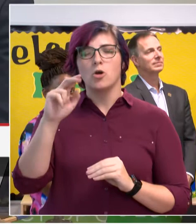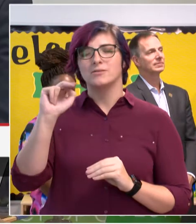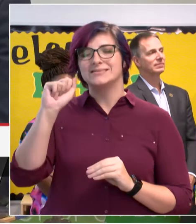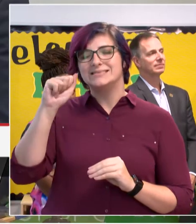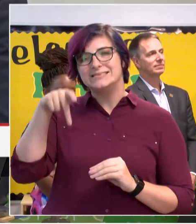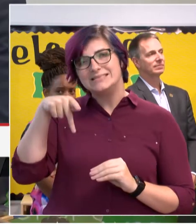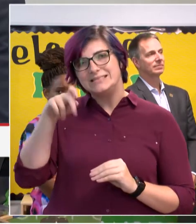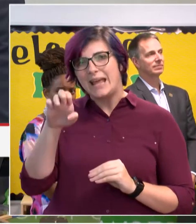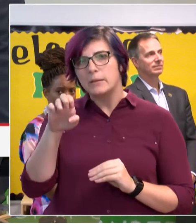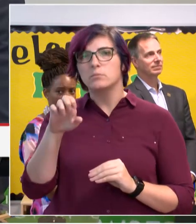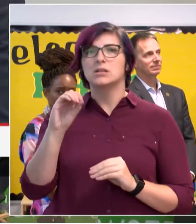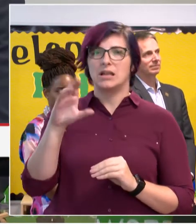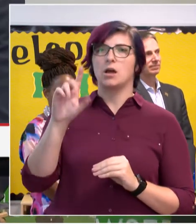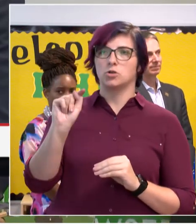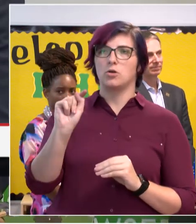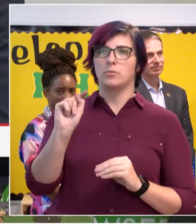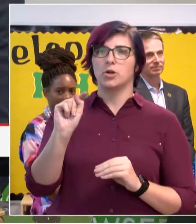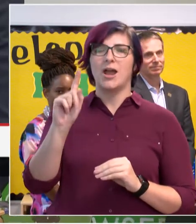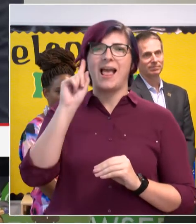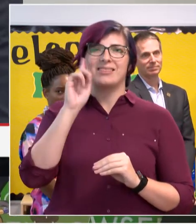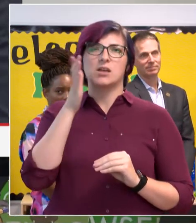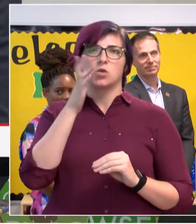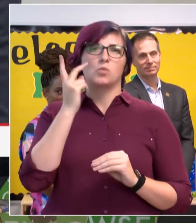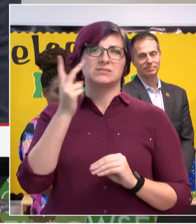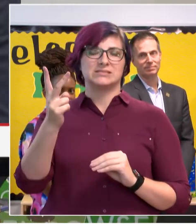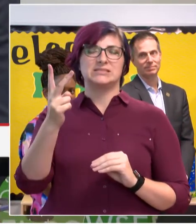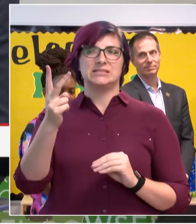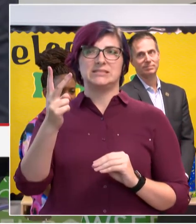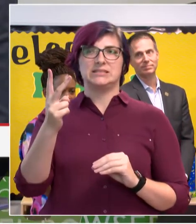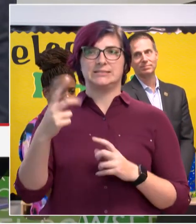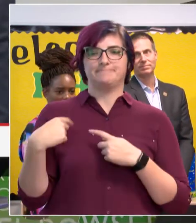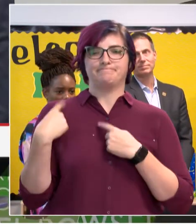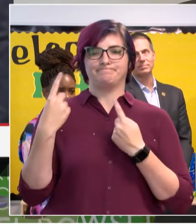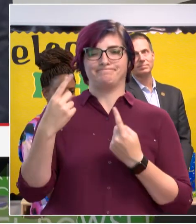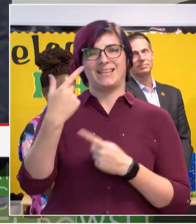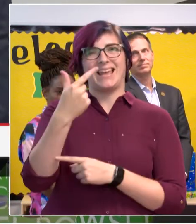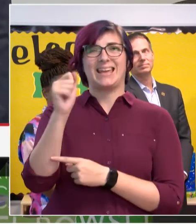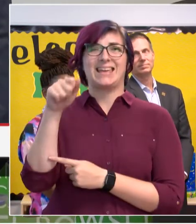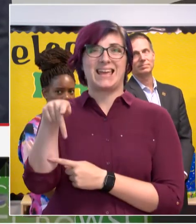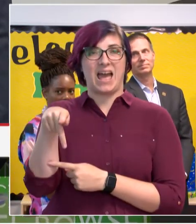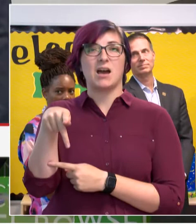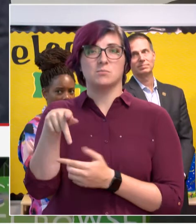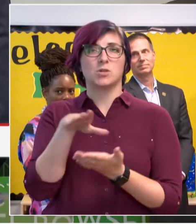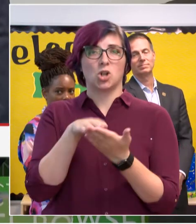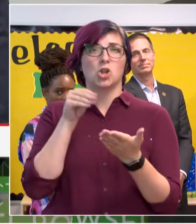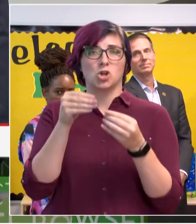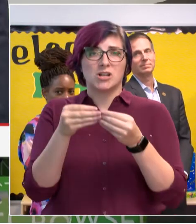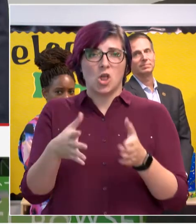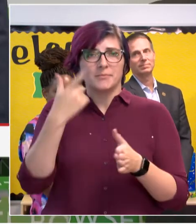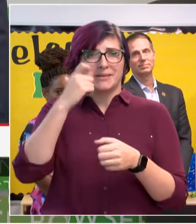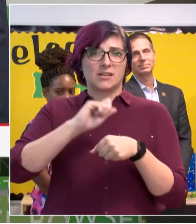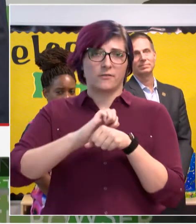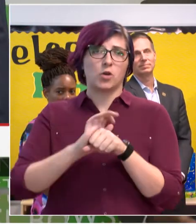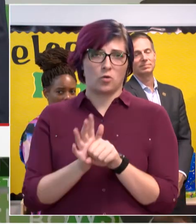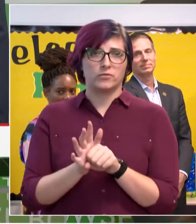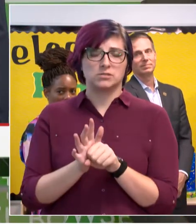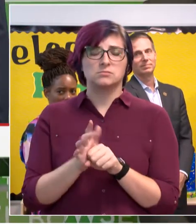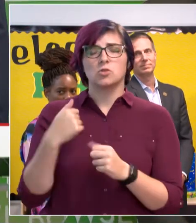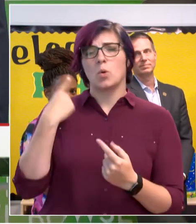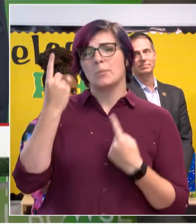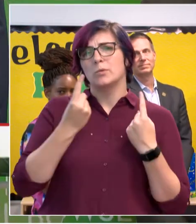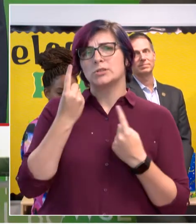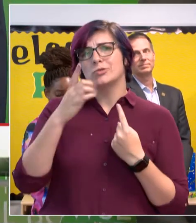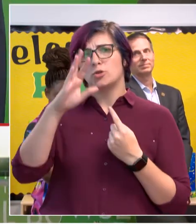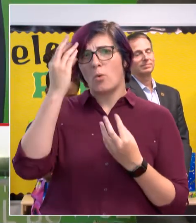I think we all know the trend we'll see there is that there's been a gap. There's been some learning loss because of COVID. And I'm just wondering, your